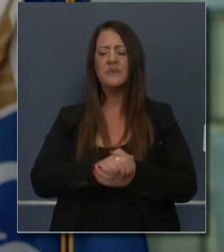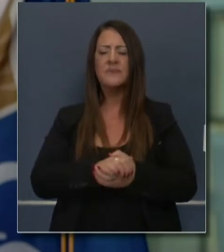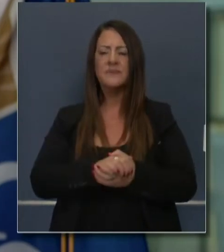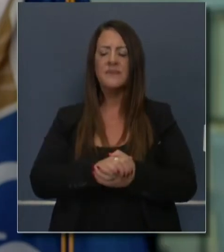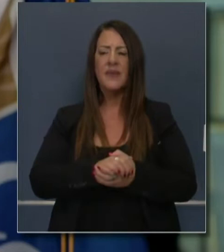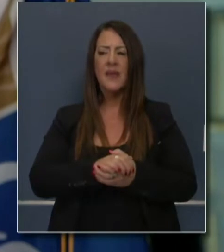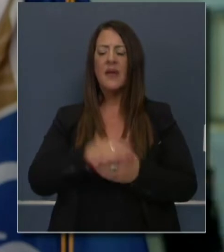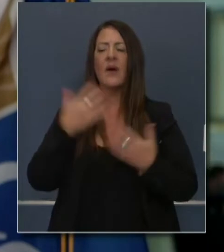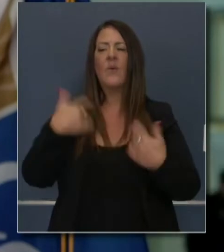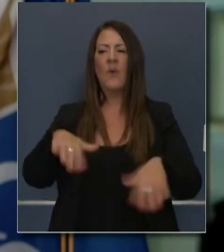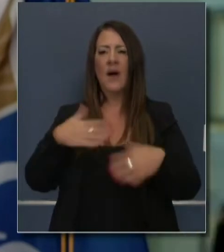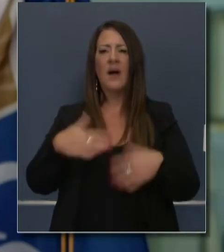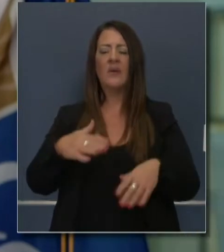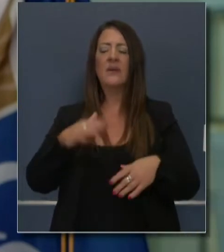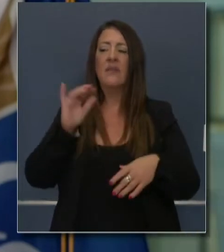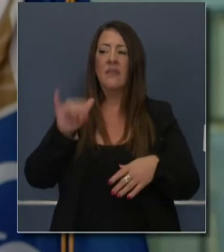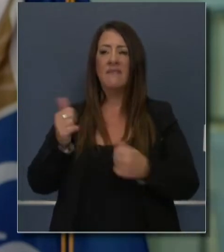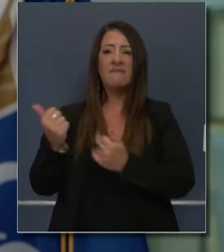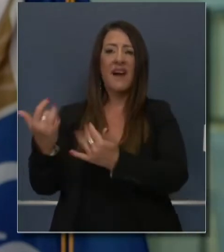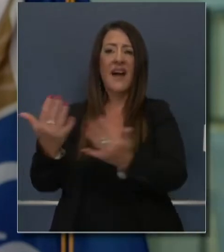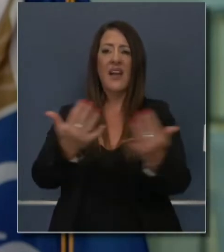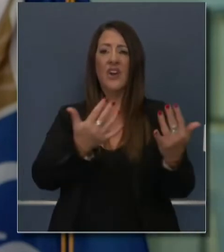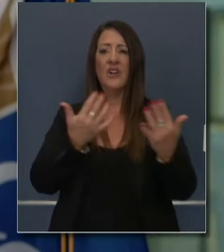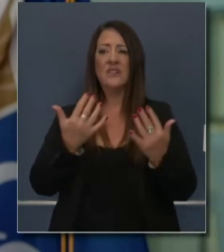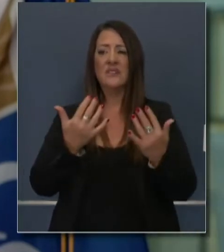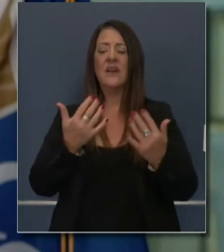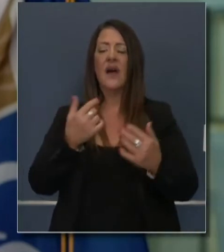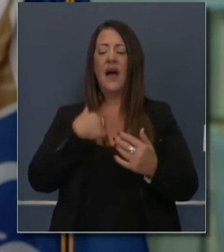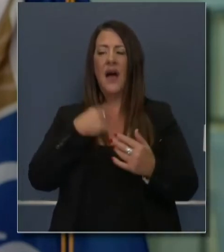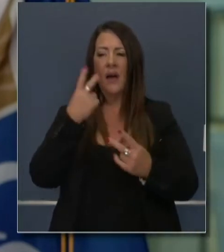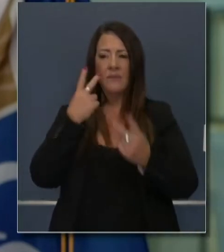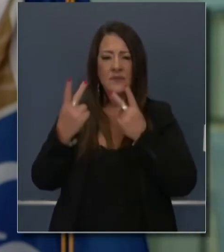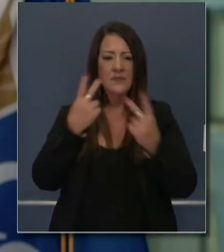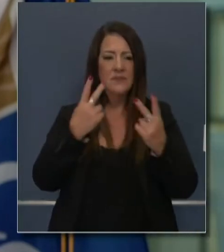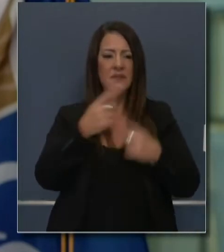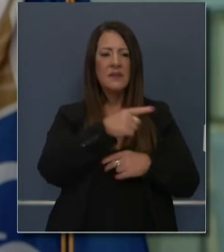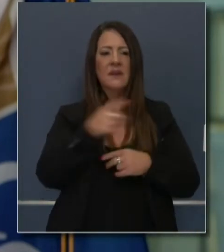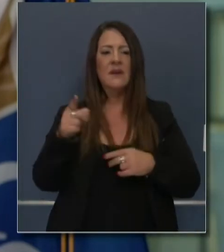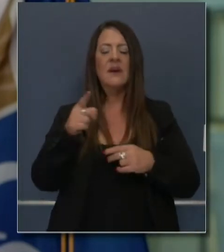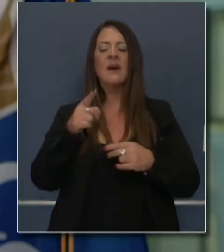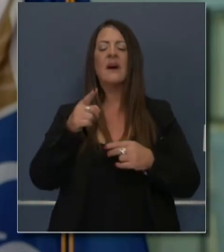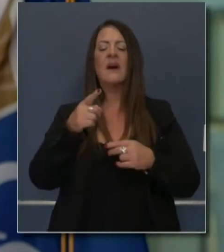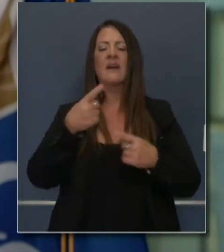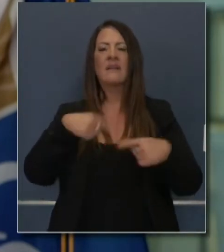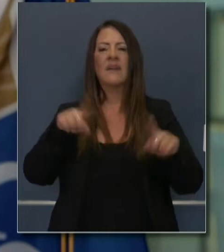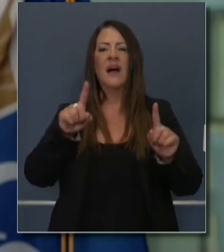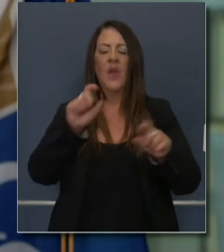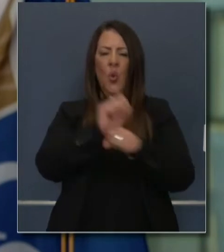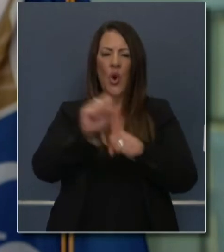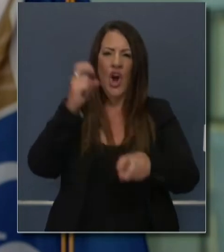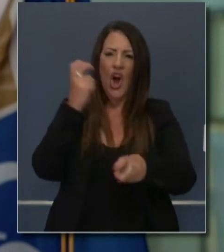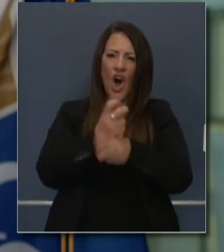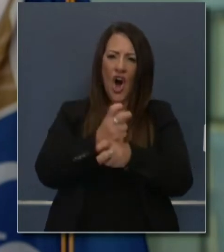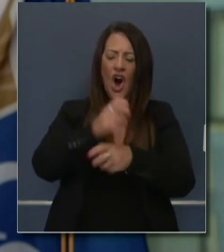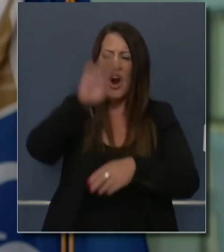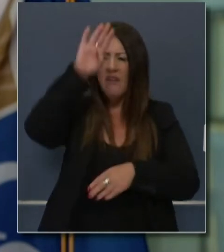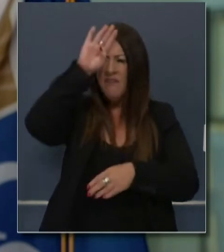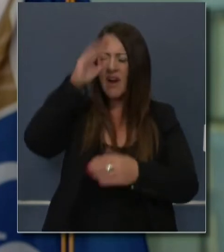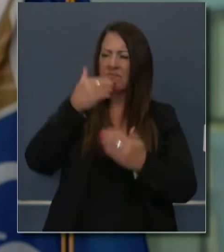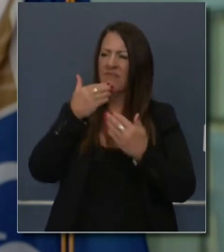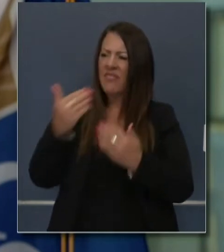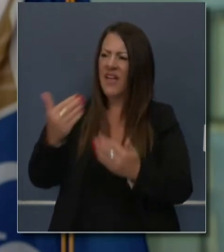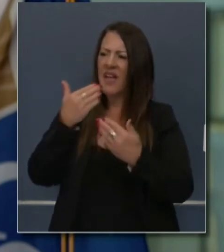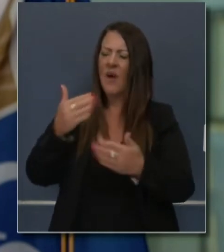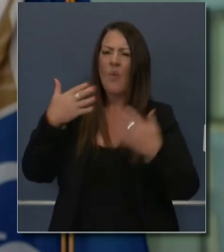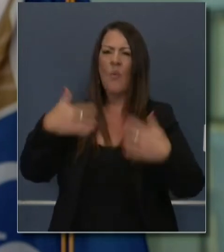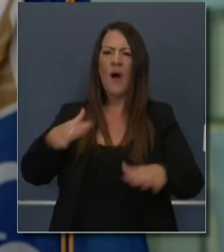Profound progress on these wildfires. And I cannot express more of my gratitude to all the CAL FIRE men and women and all the